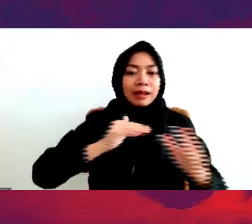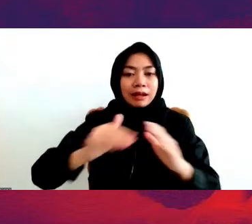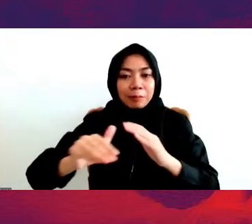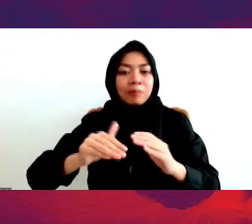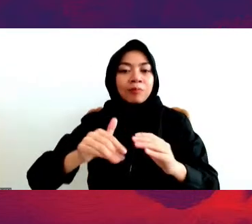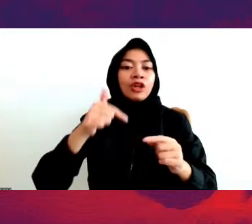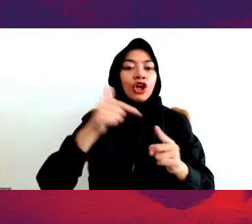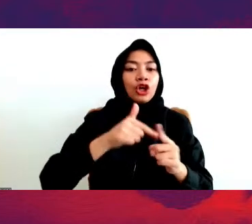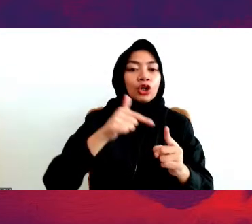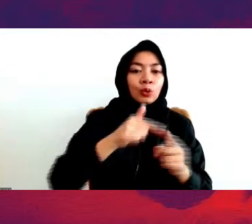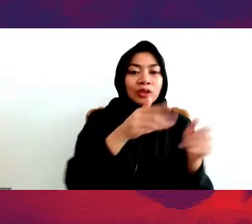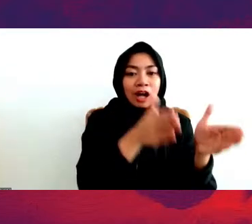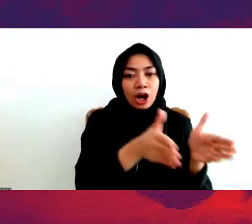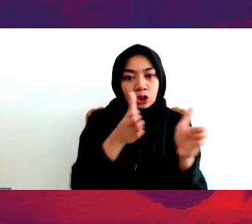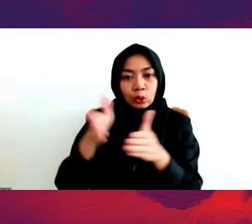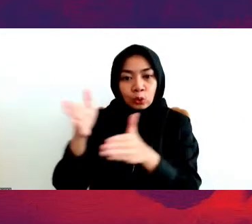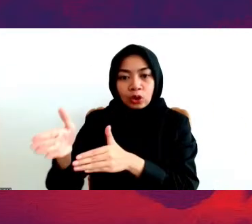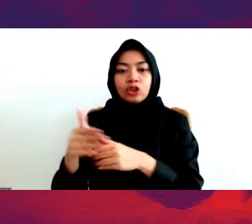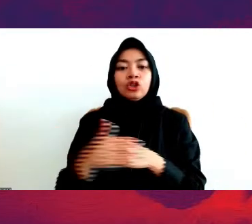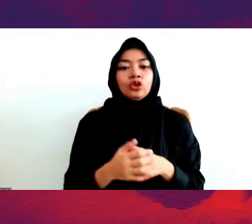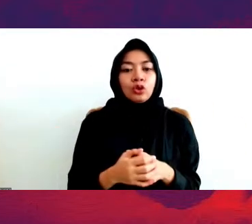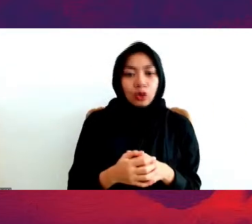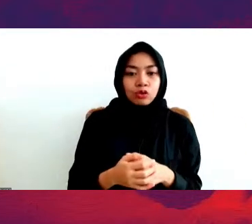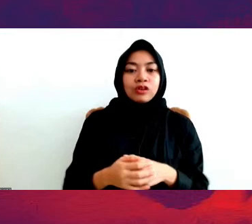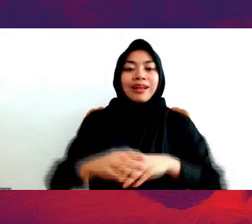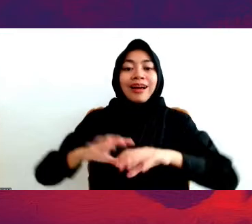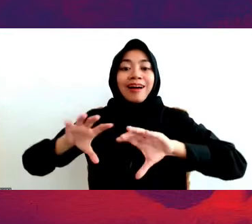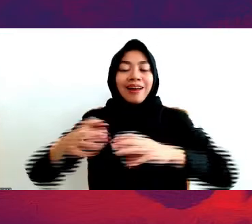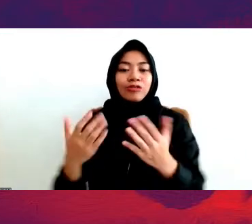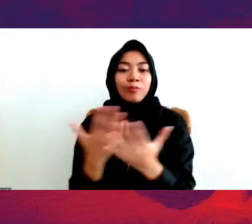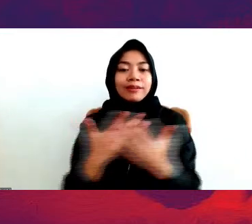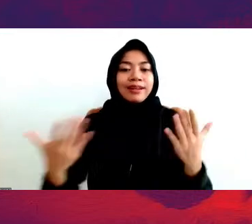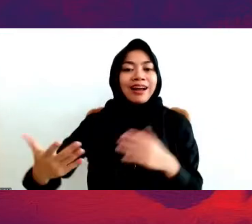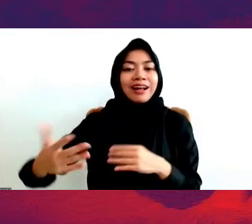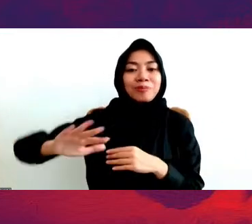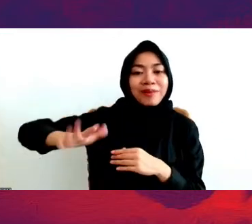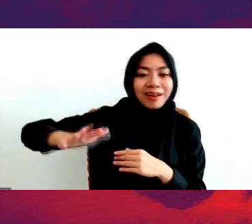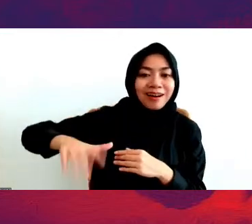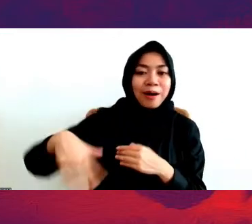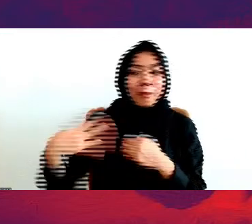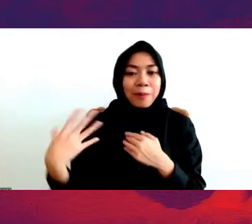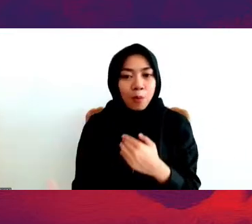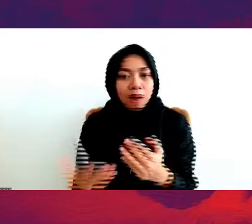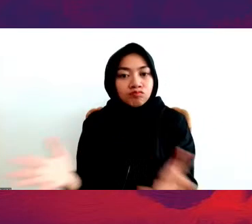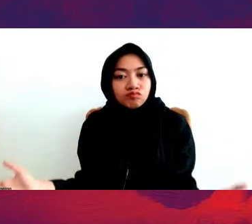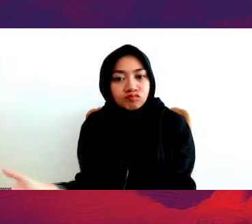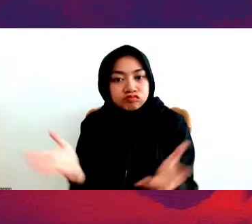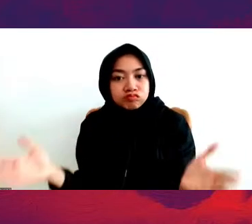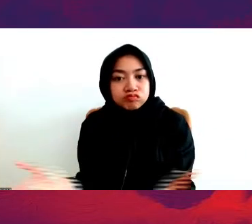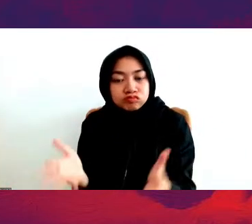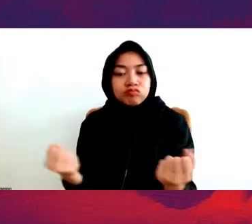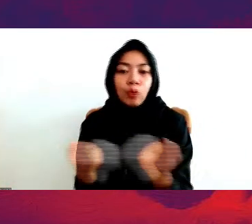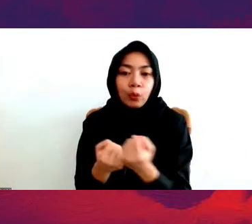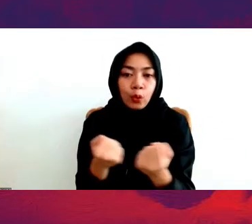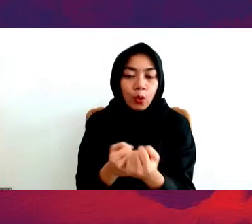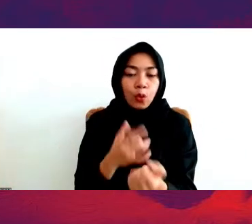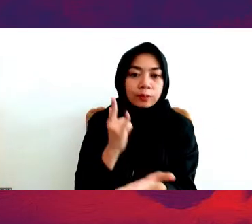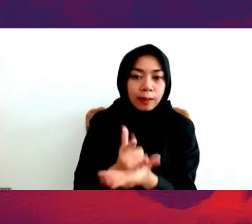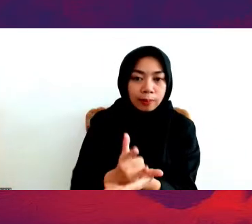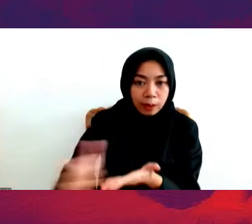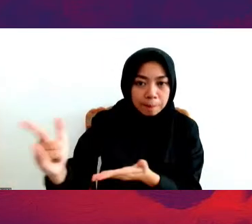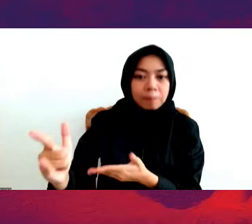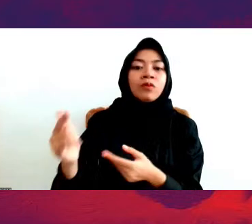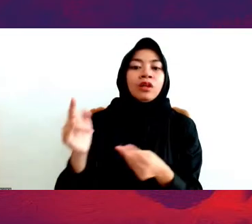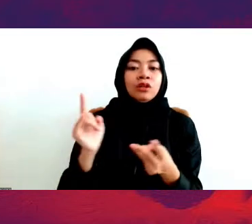middle class. Continue to assist more family business to recover. And then extend social assistance mainly for